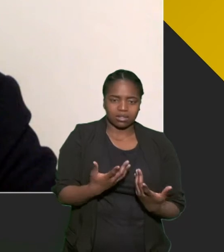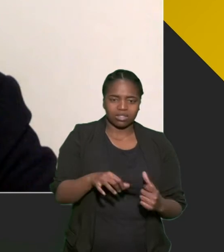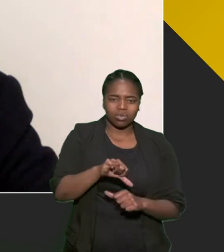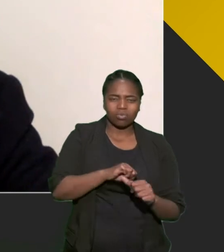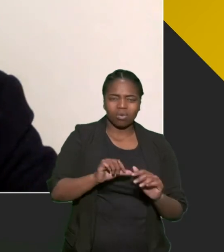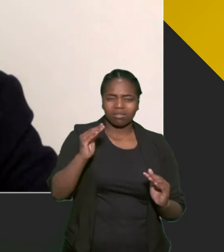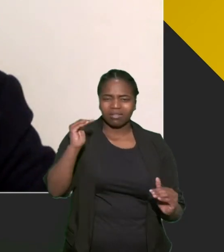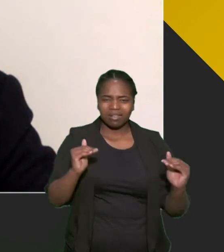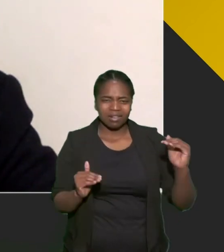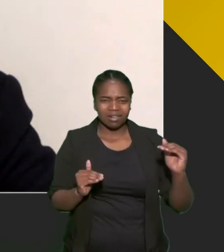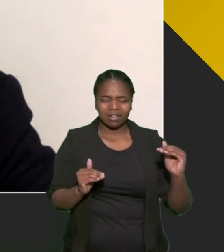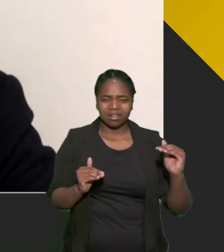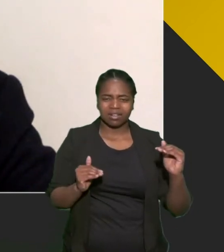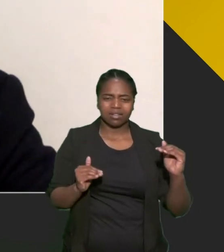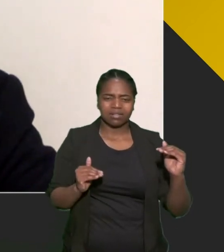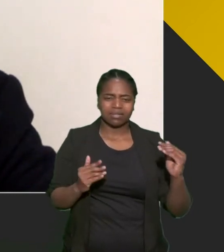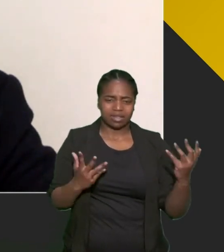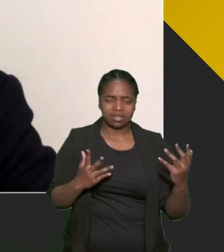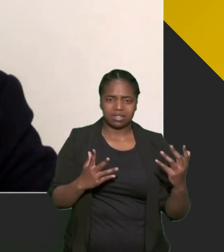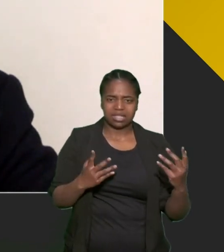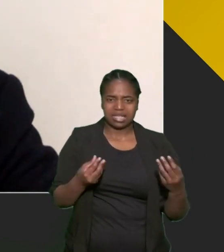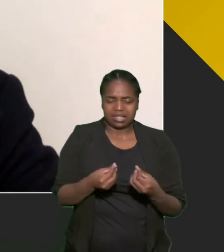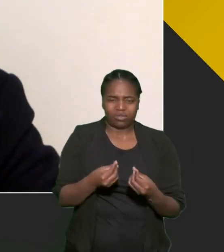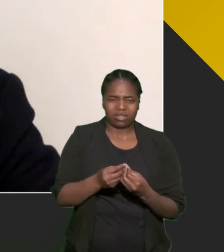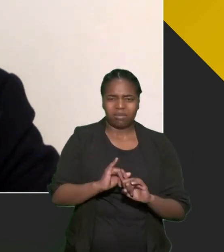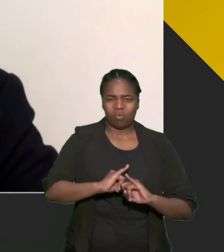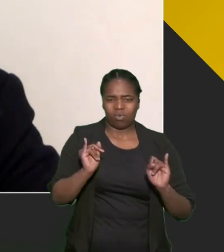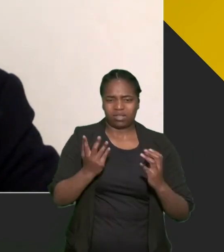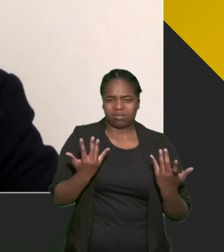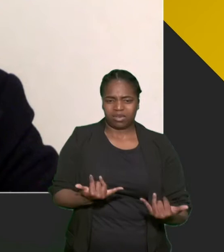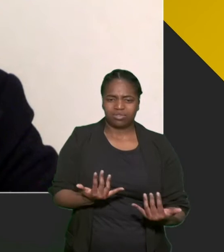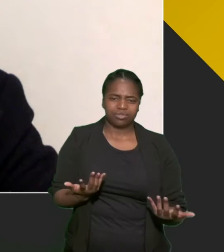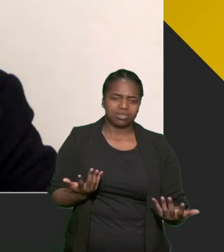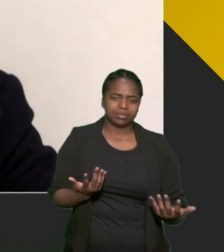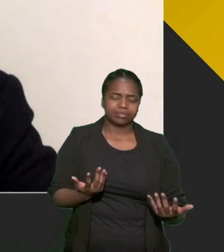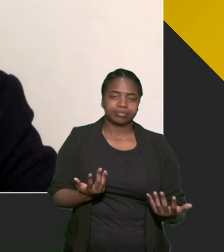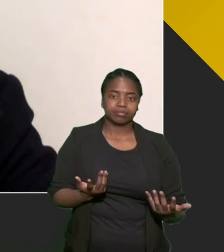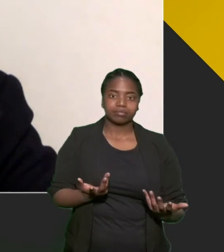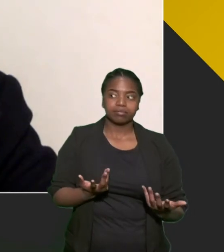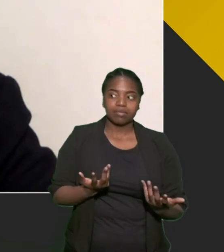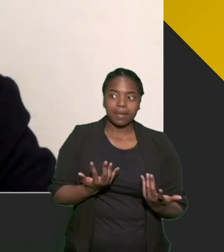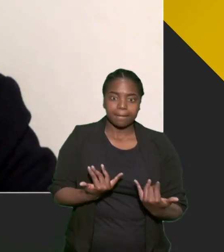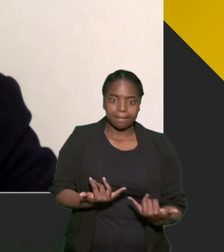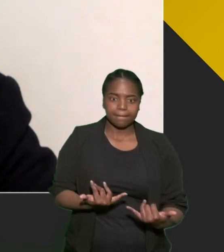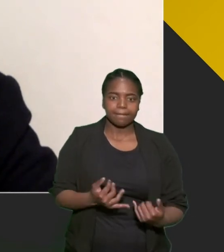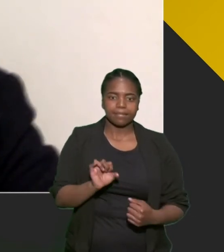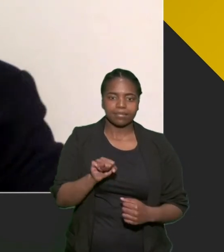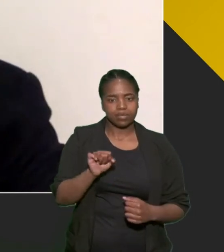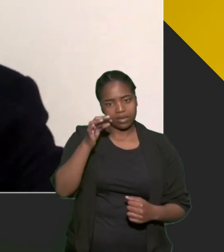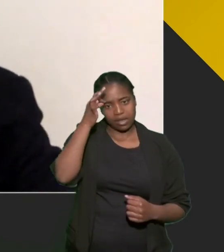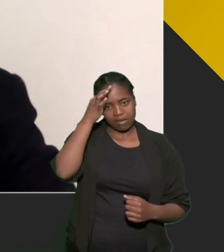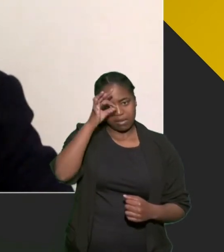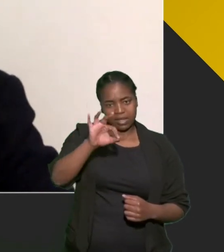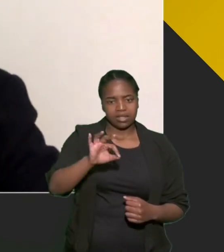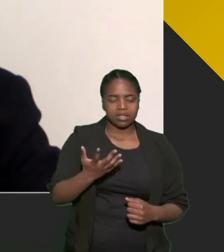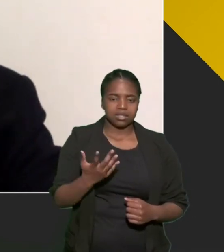economic issues, it just escalates the situation. So it then comes up now to, can government get